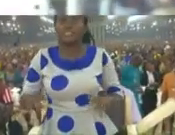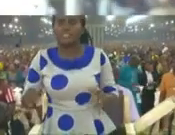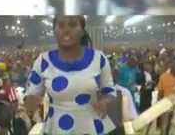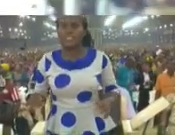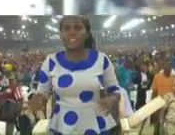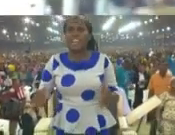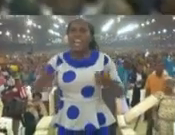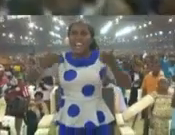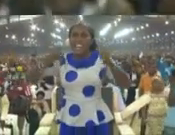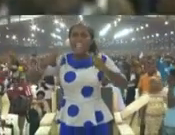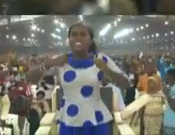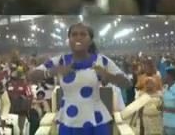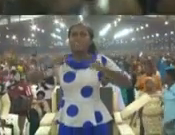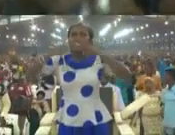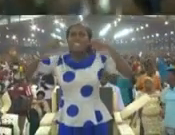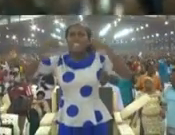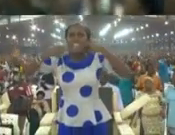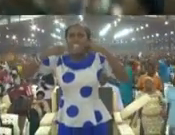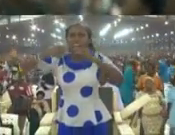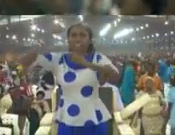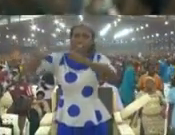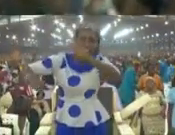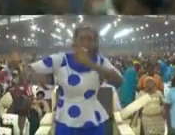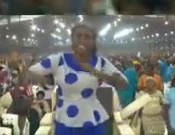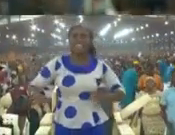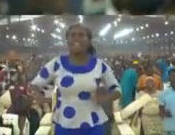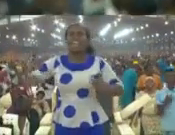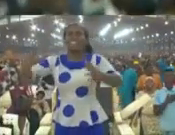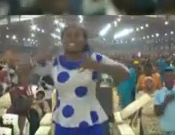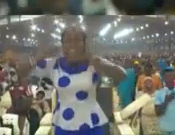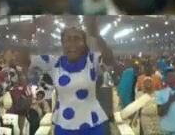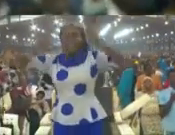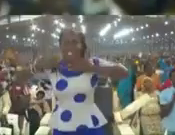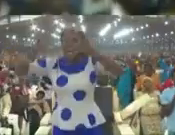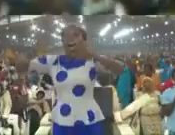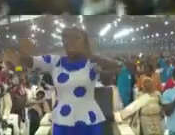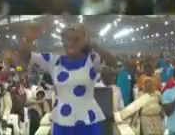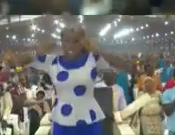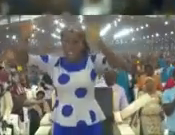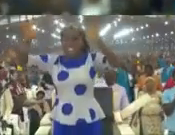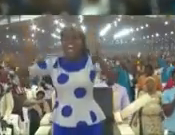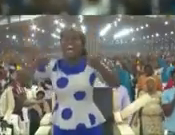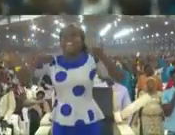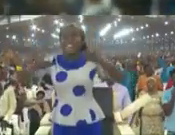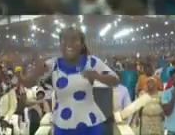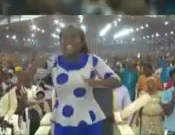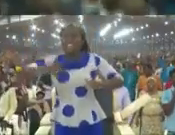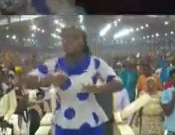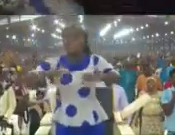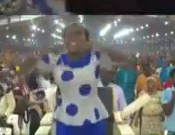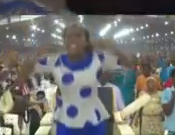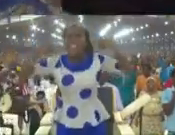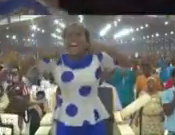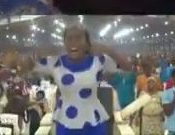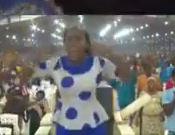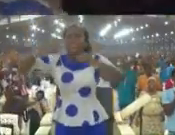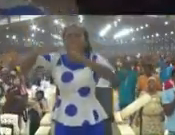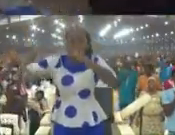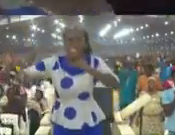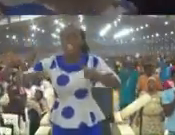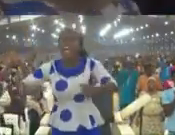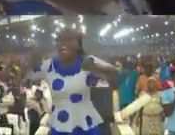let me laugh last. Come on, open your mouth, open your mouth. Father, let